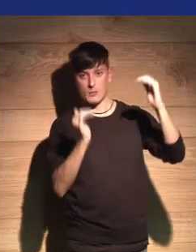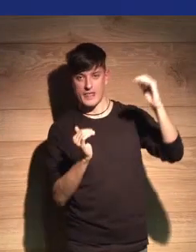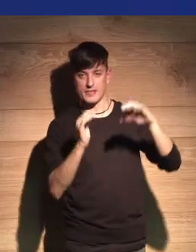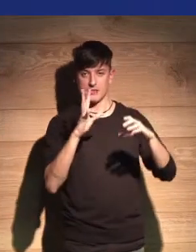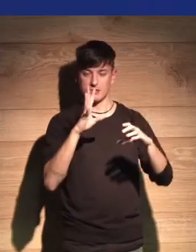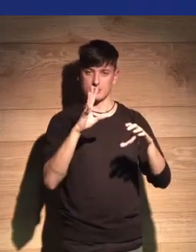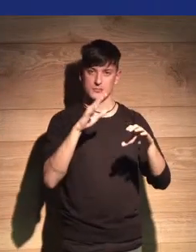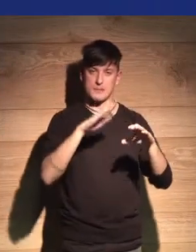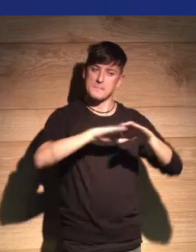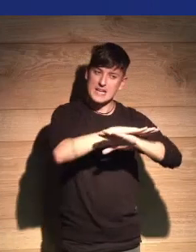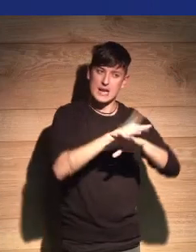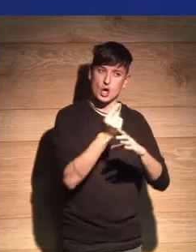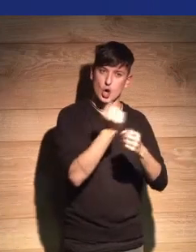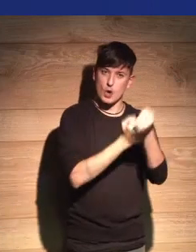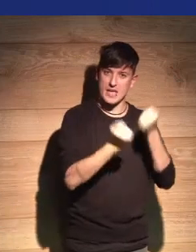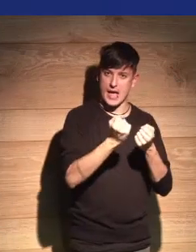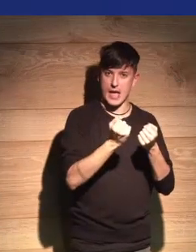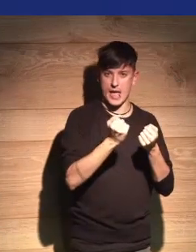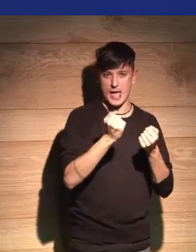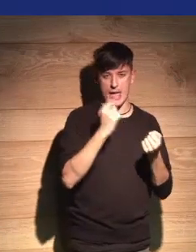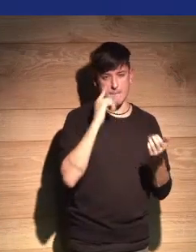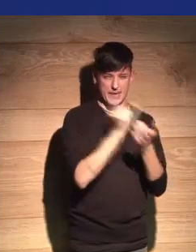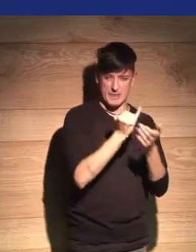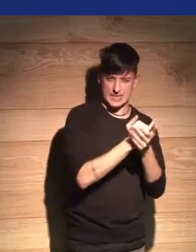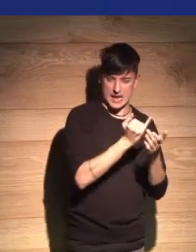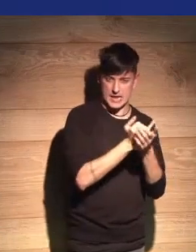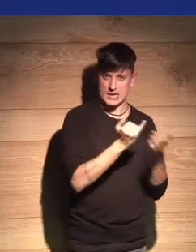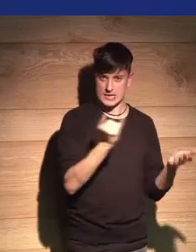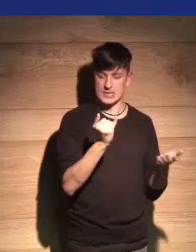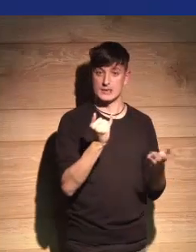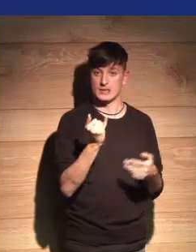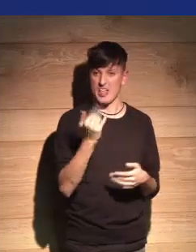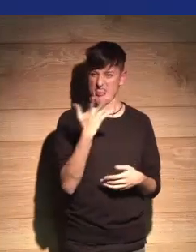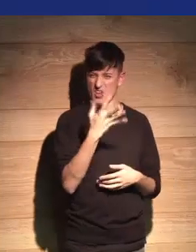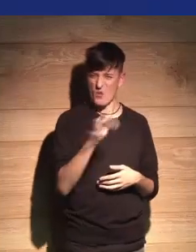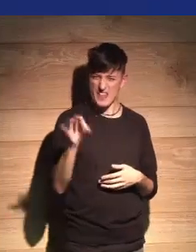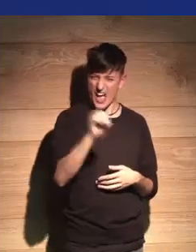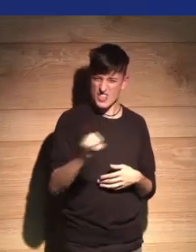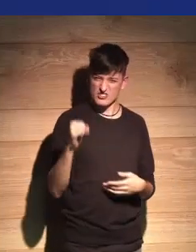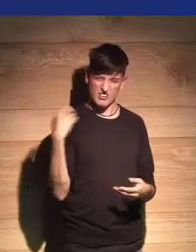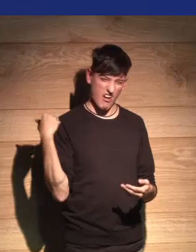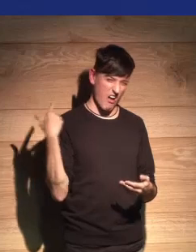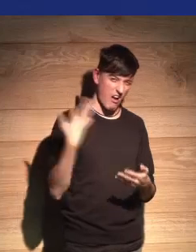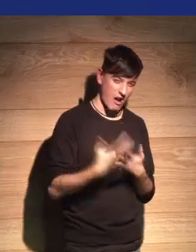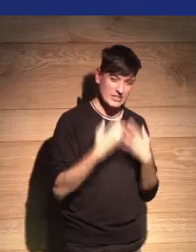and inequality based on experimental methods. She is the second woman to get